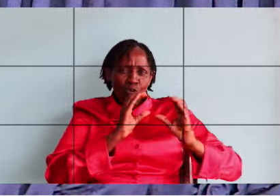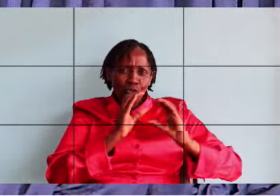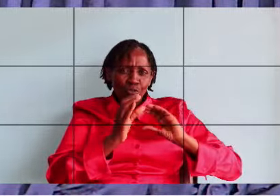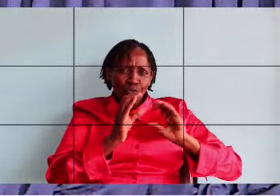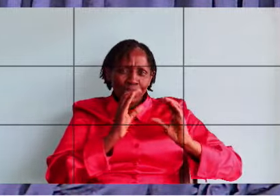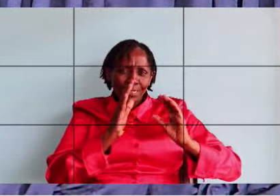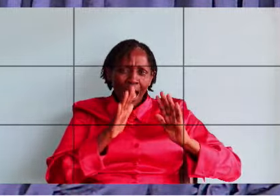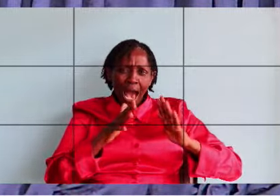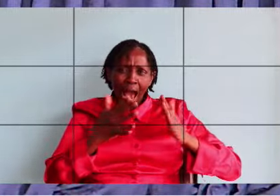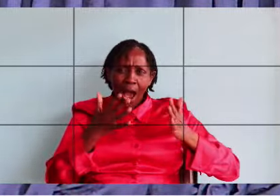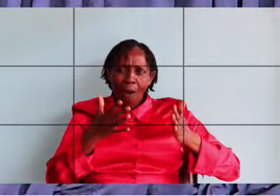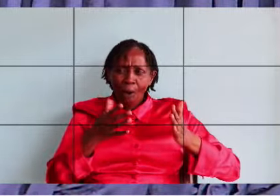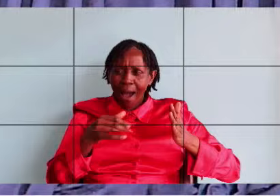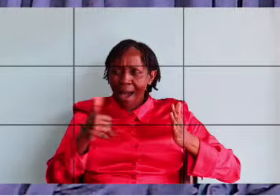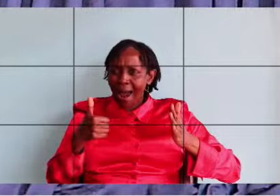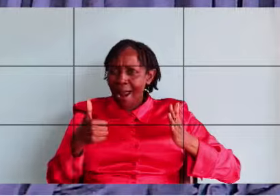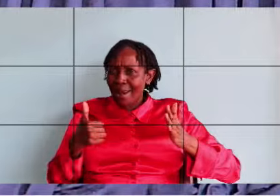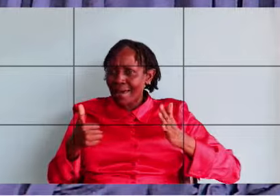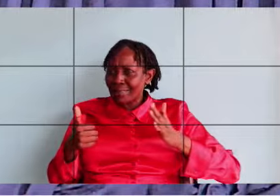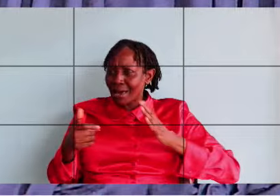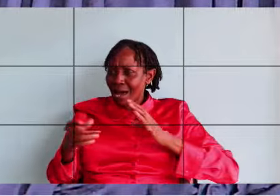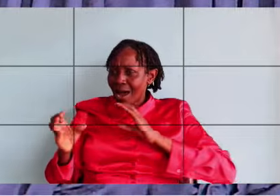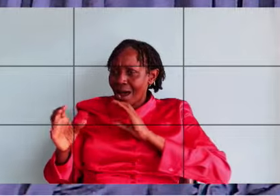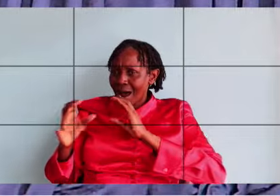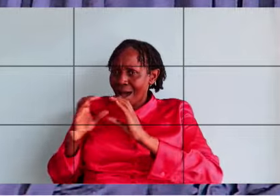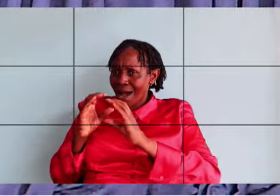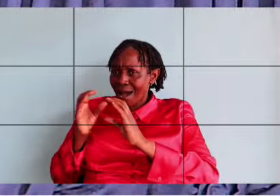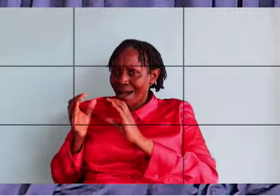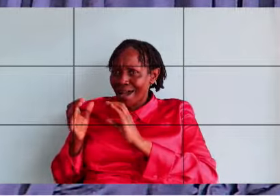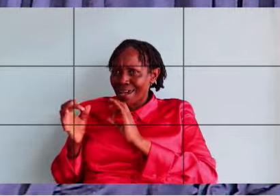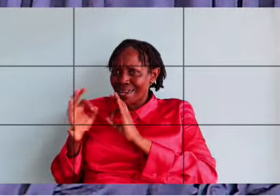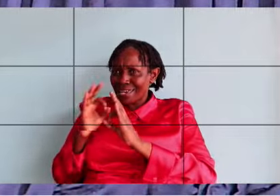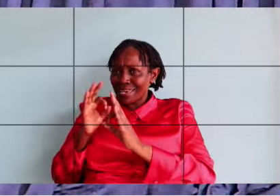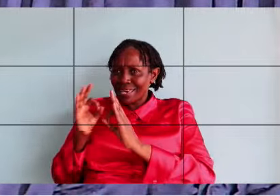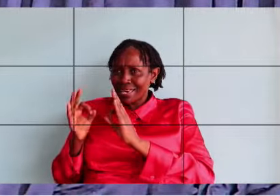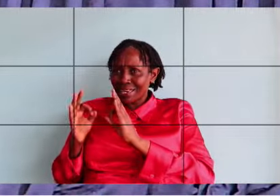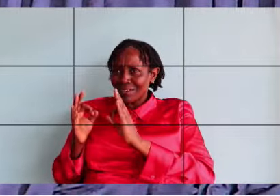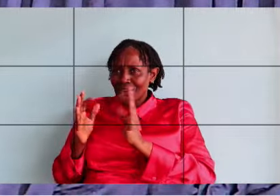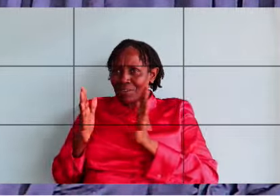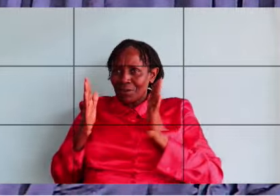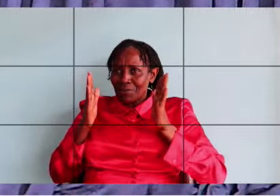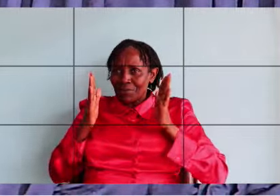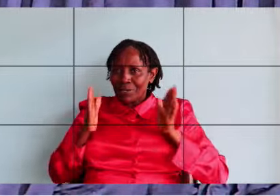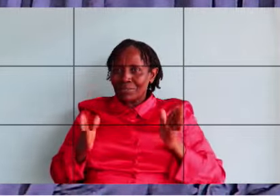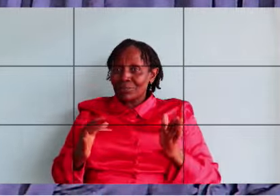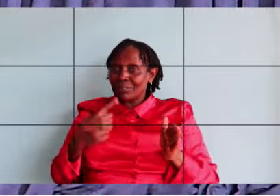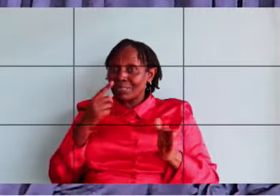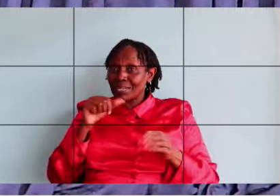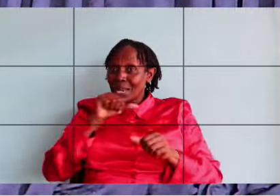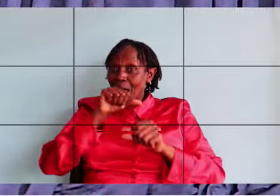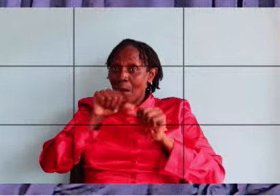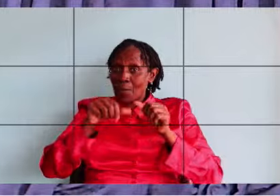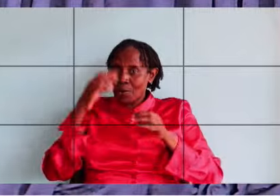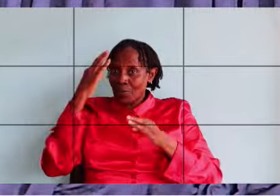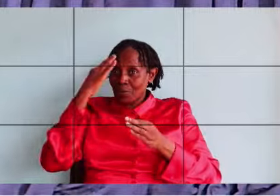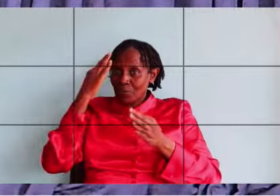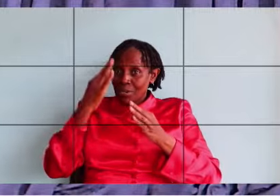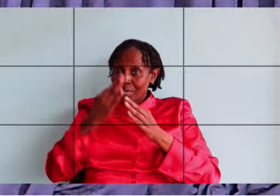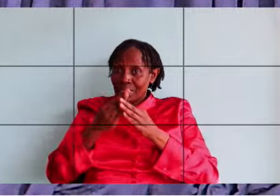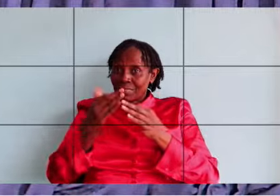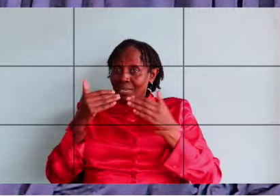hand, 8 out of 10 of them are saying, if somebody actually told me something about their faith, I wouldn't have a problem with